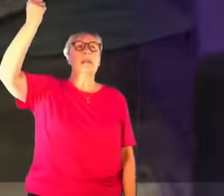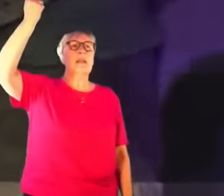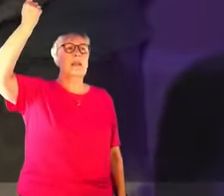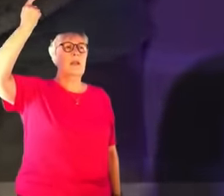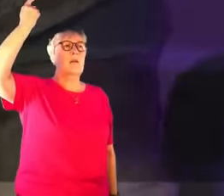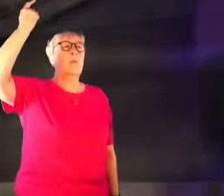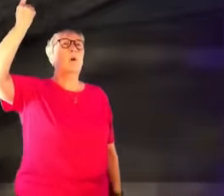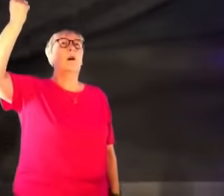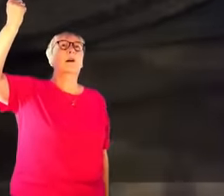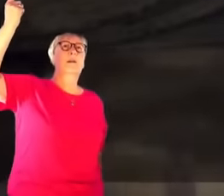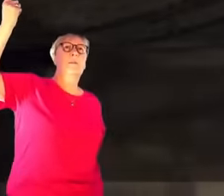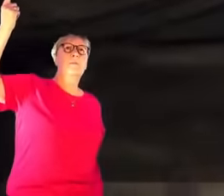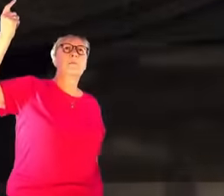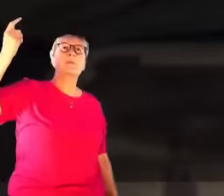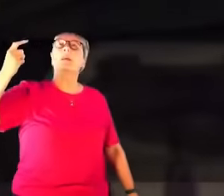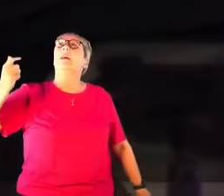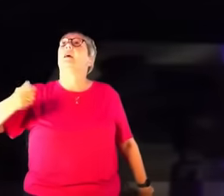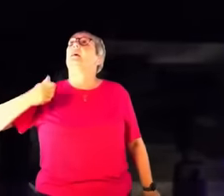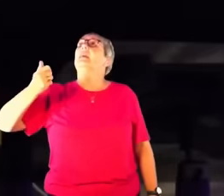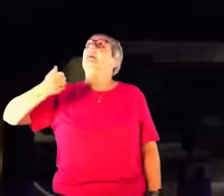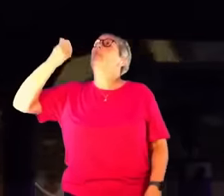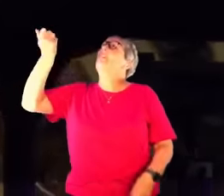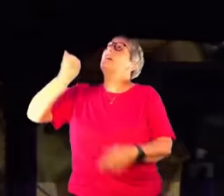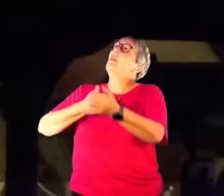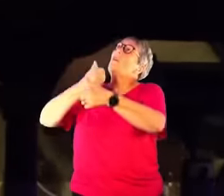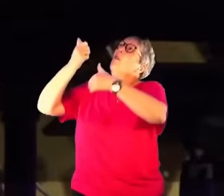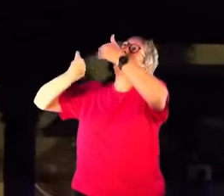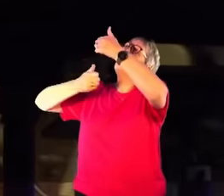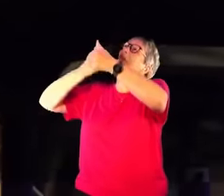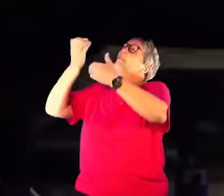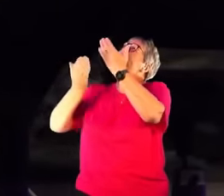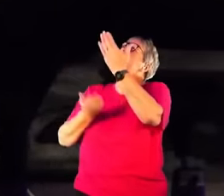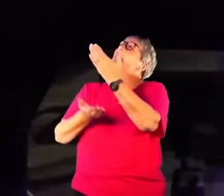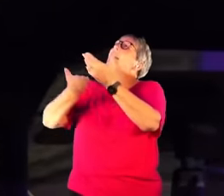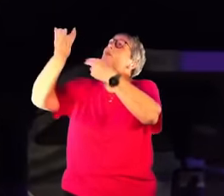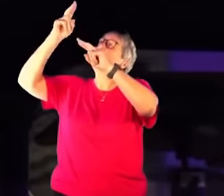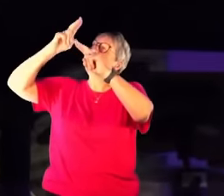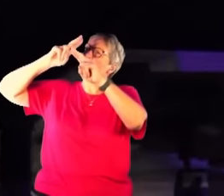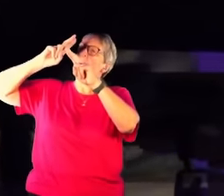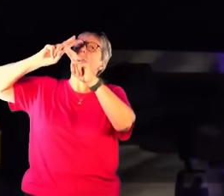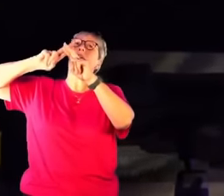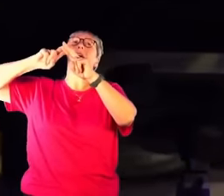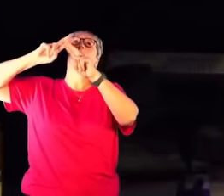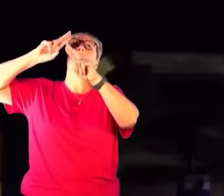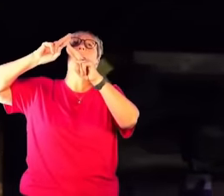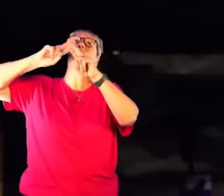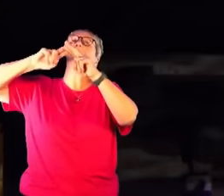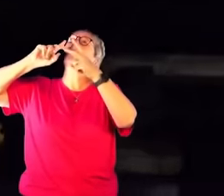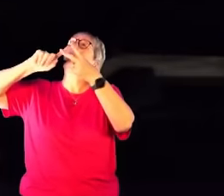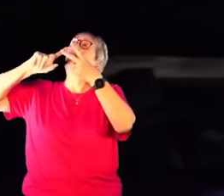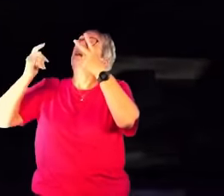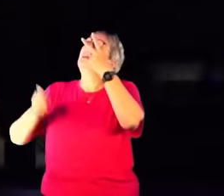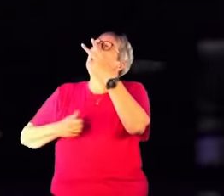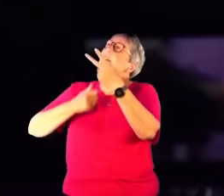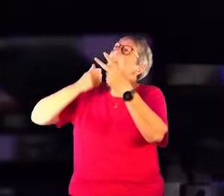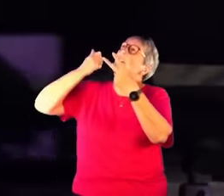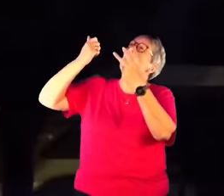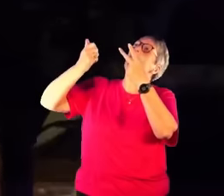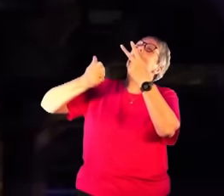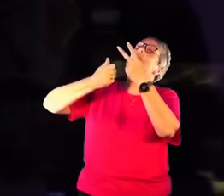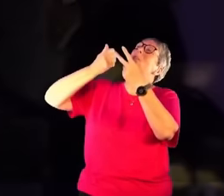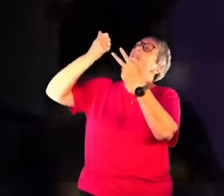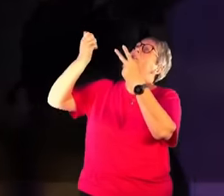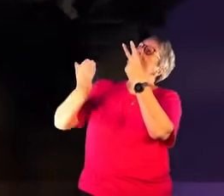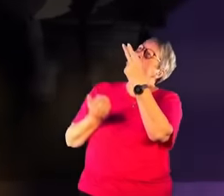three. Let's sing that together, giving glory. Giving glory to the Father,